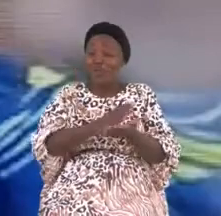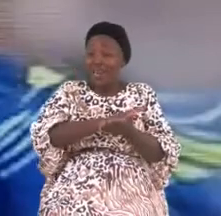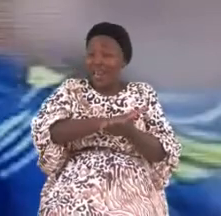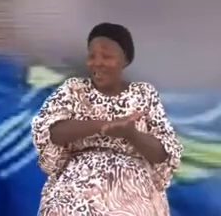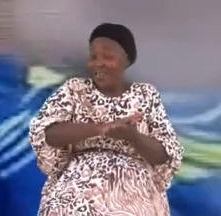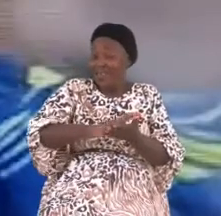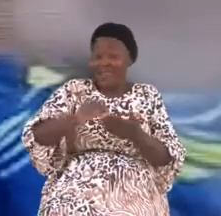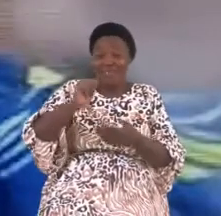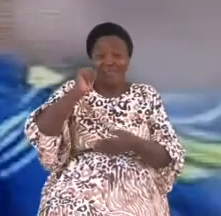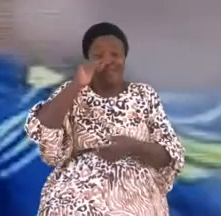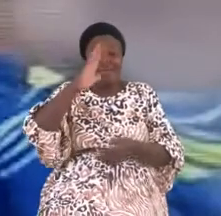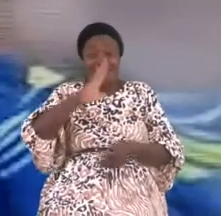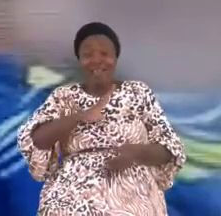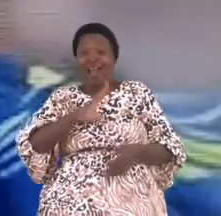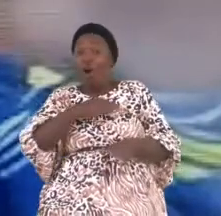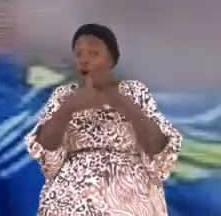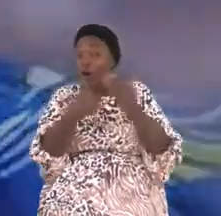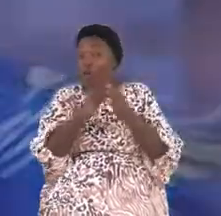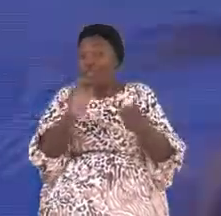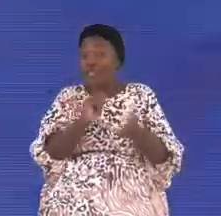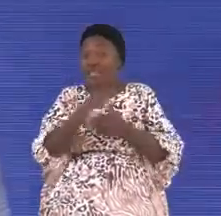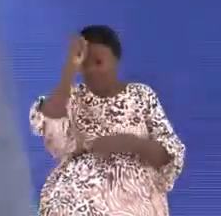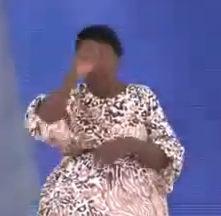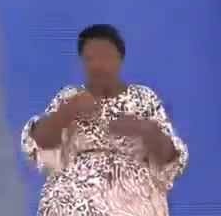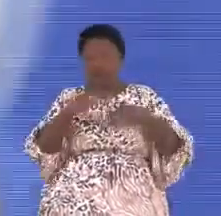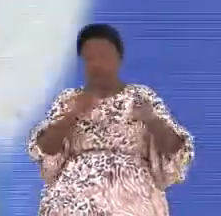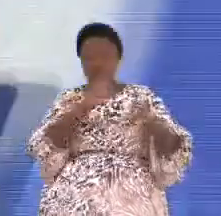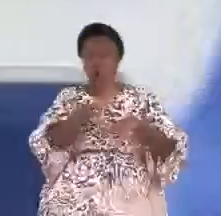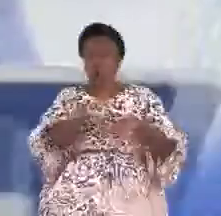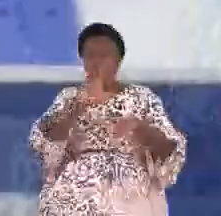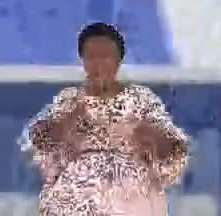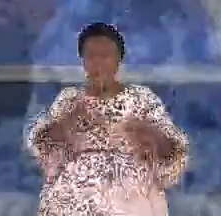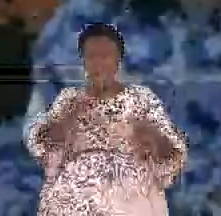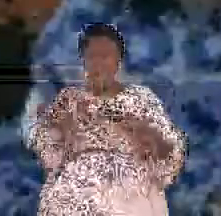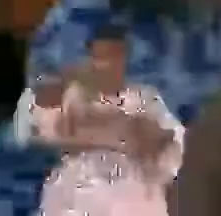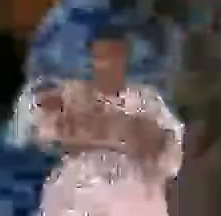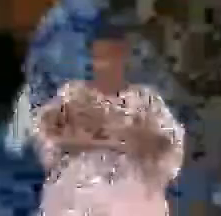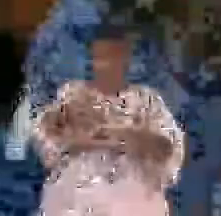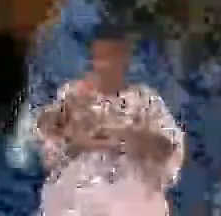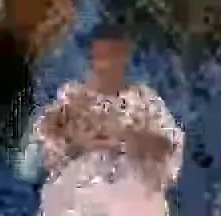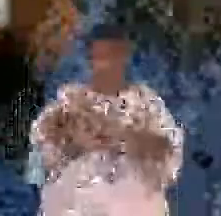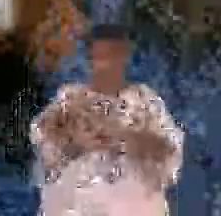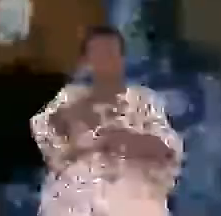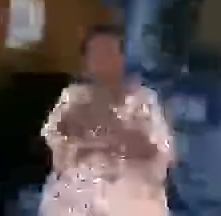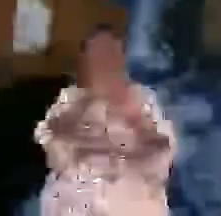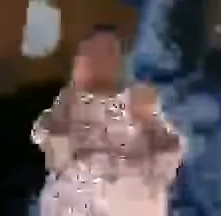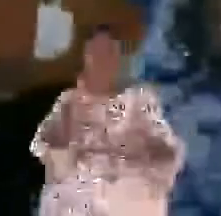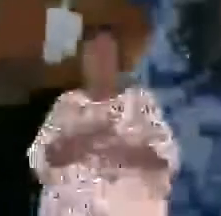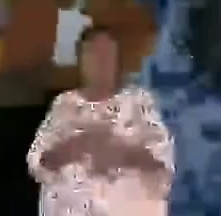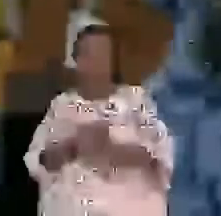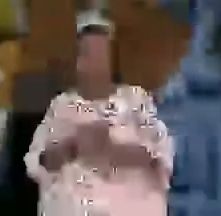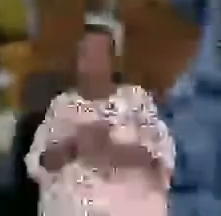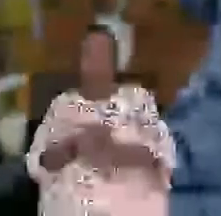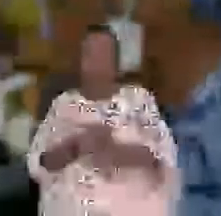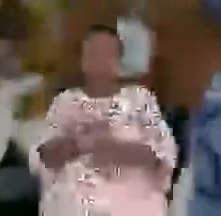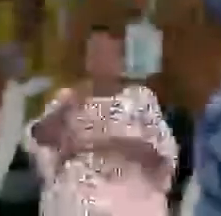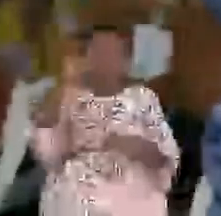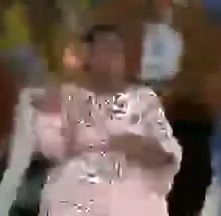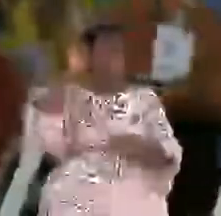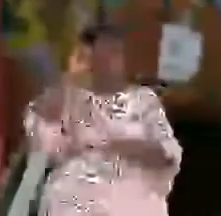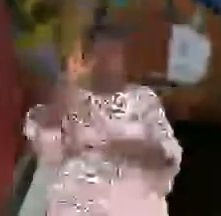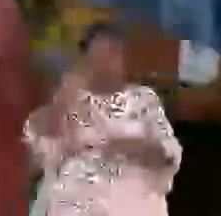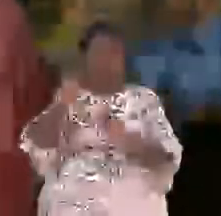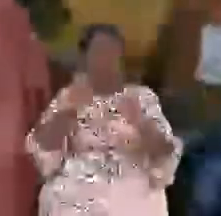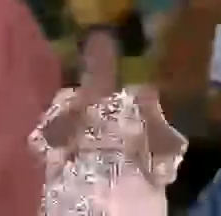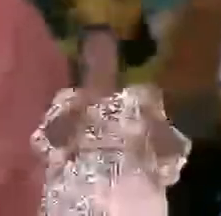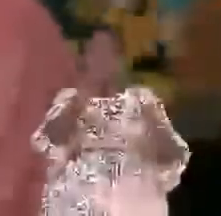devil had put in your life tonight is your night of freedom he will set you